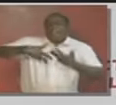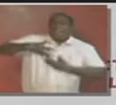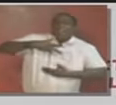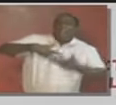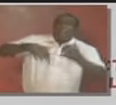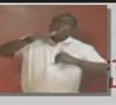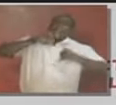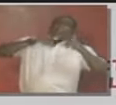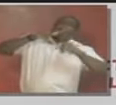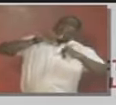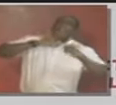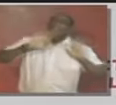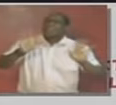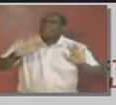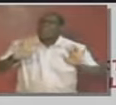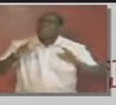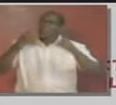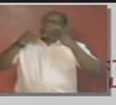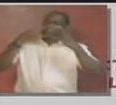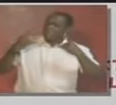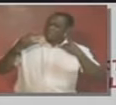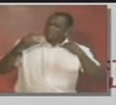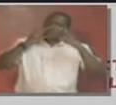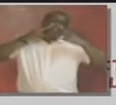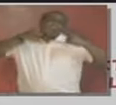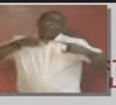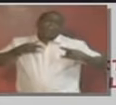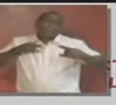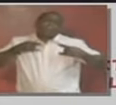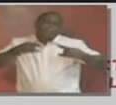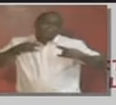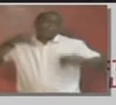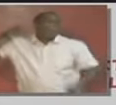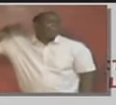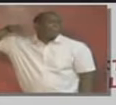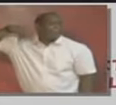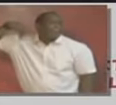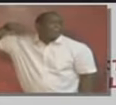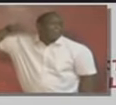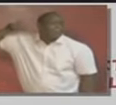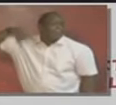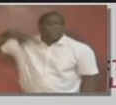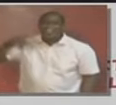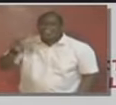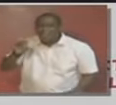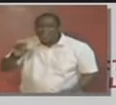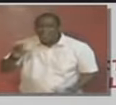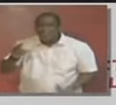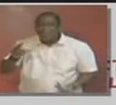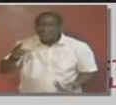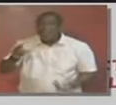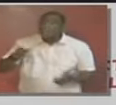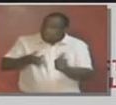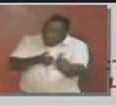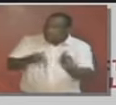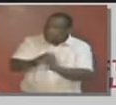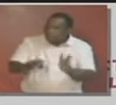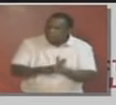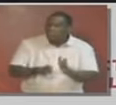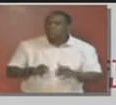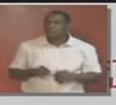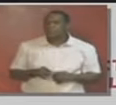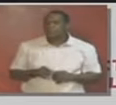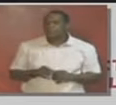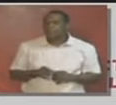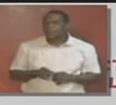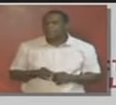we may have been becoming a little bit lax on because it's a year in, the numbers are low, they're going down. It's just a